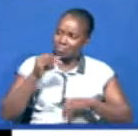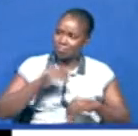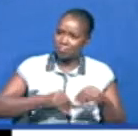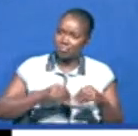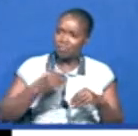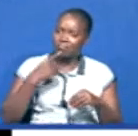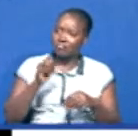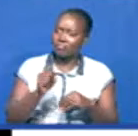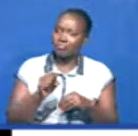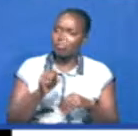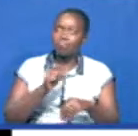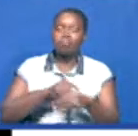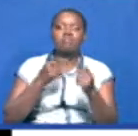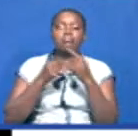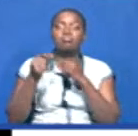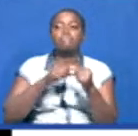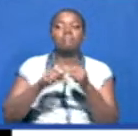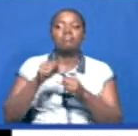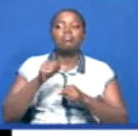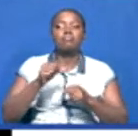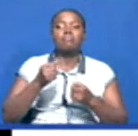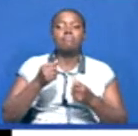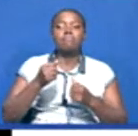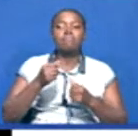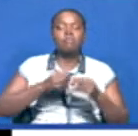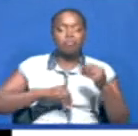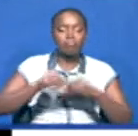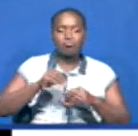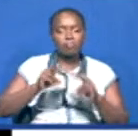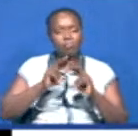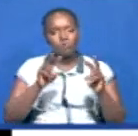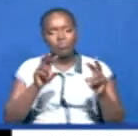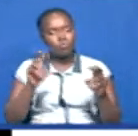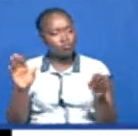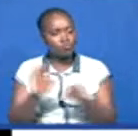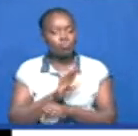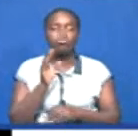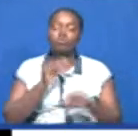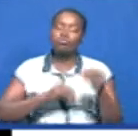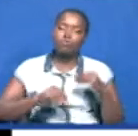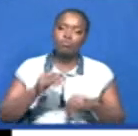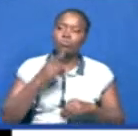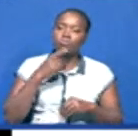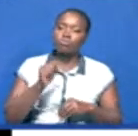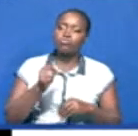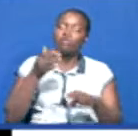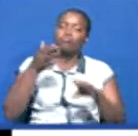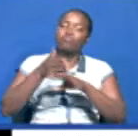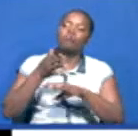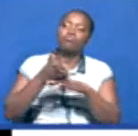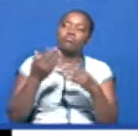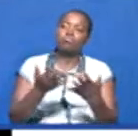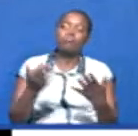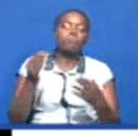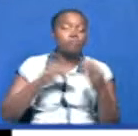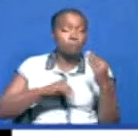therefore, when we talk about corruption, let us look at corruption in totality. And so counterfeiting is corruption. It is a